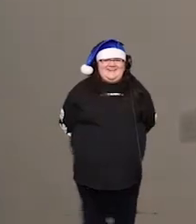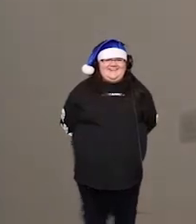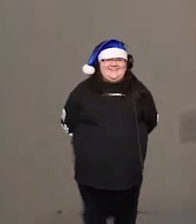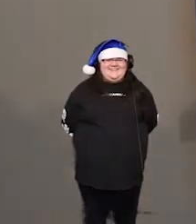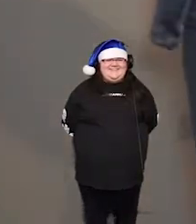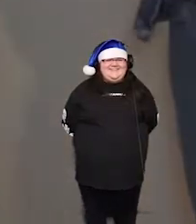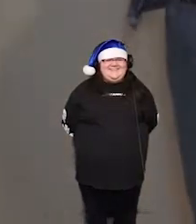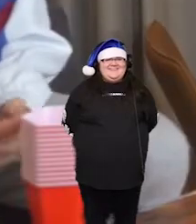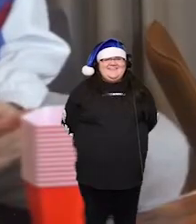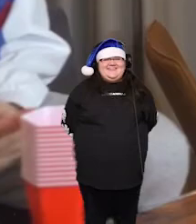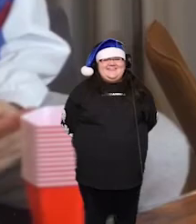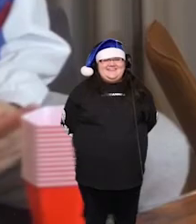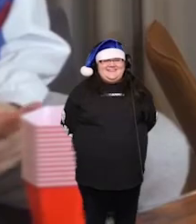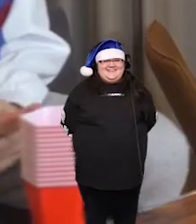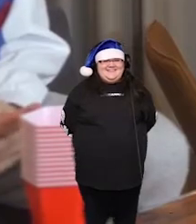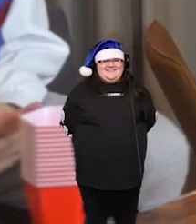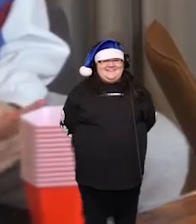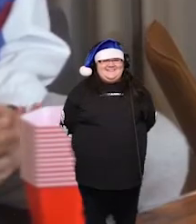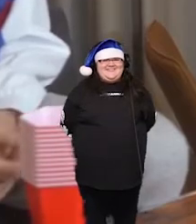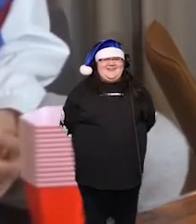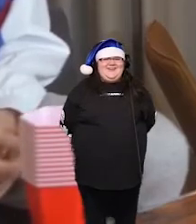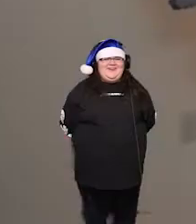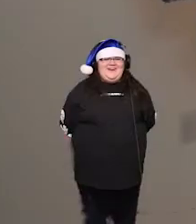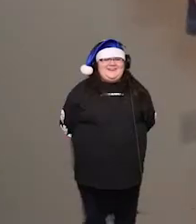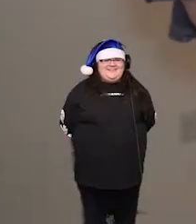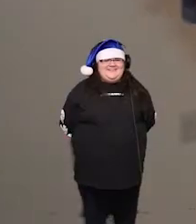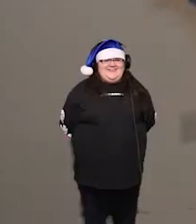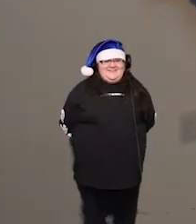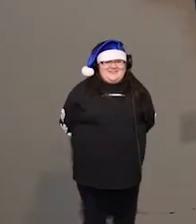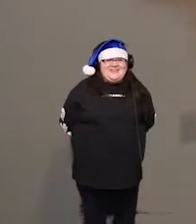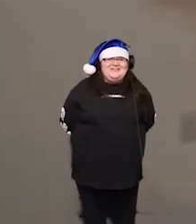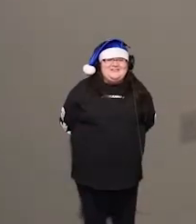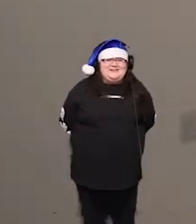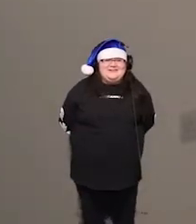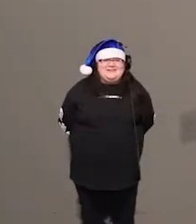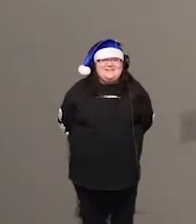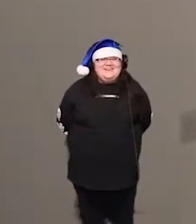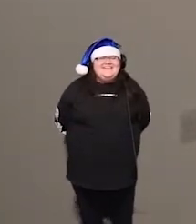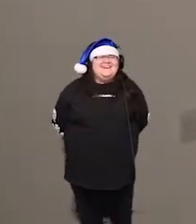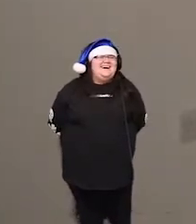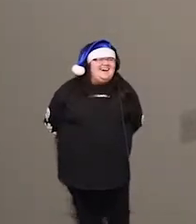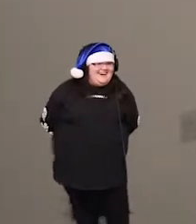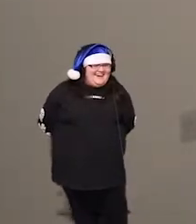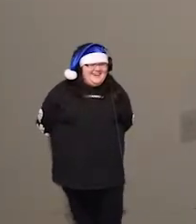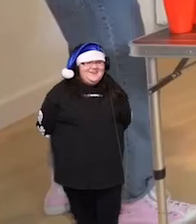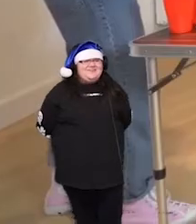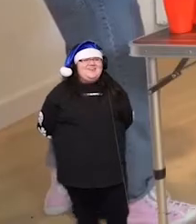You bastard! Come on, Lauren. Oh, Jesus.